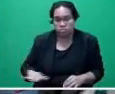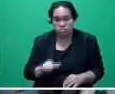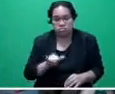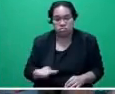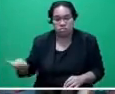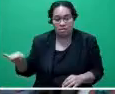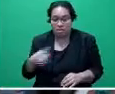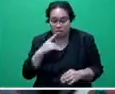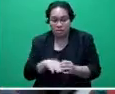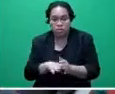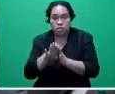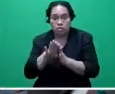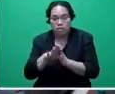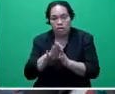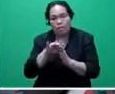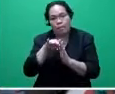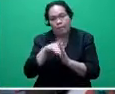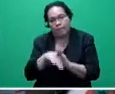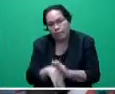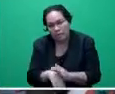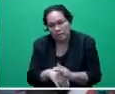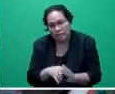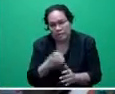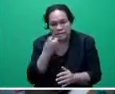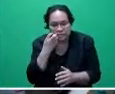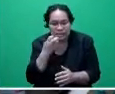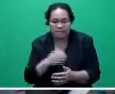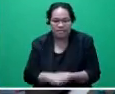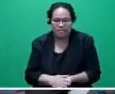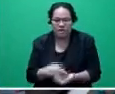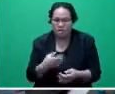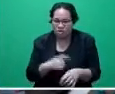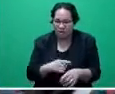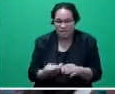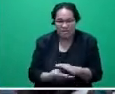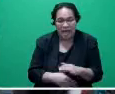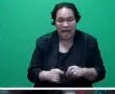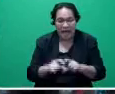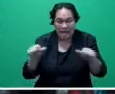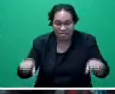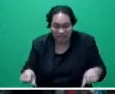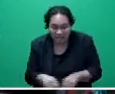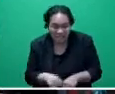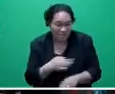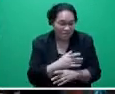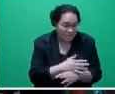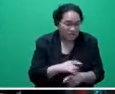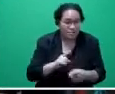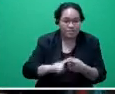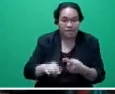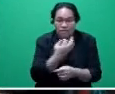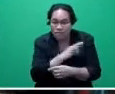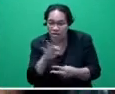a boom becoming a doom. Pending development of resource-based sectors such as agriculture, aquaculture, fisheries and forests,